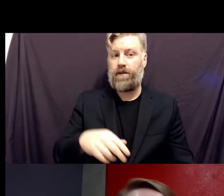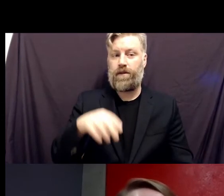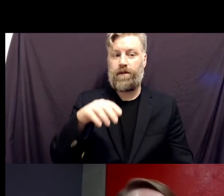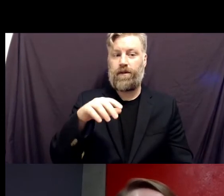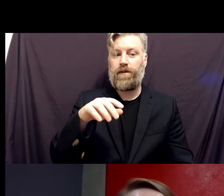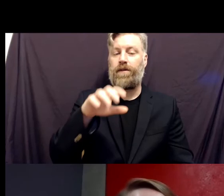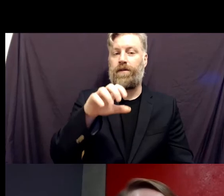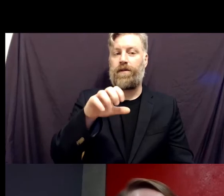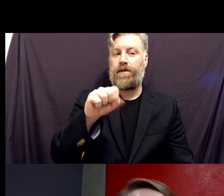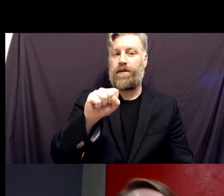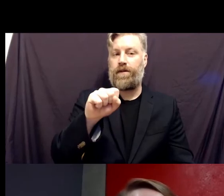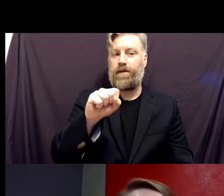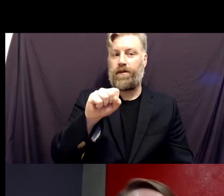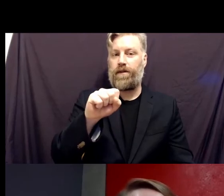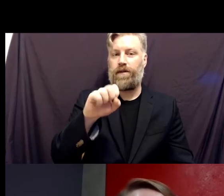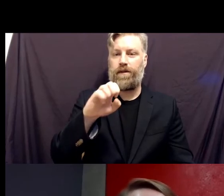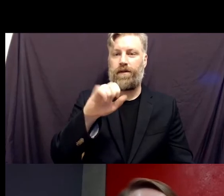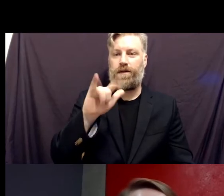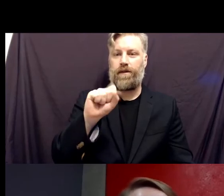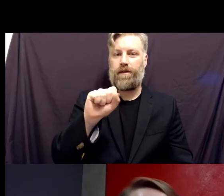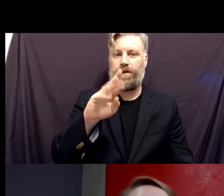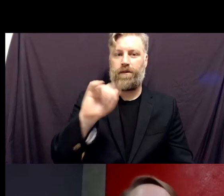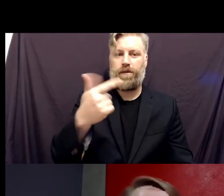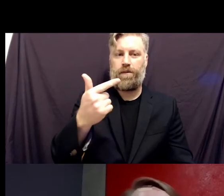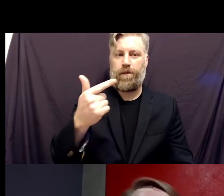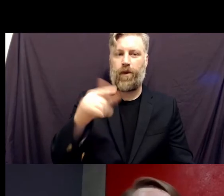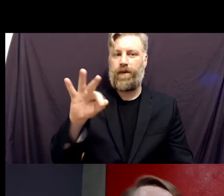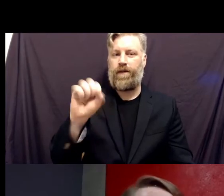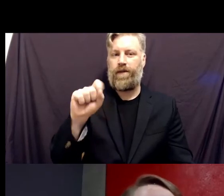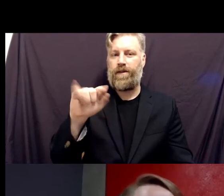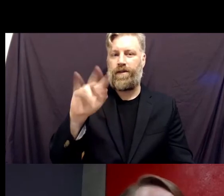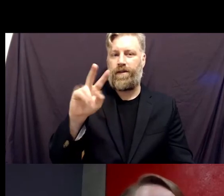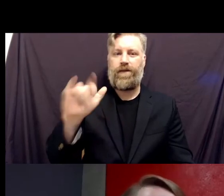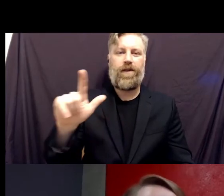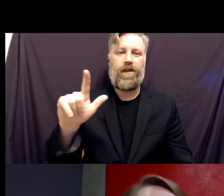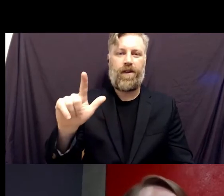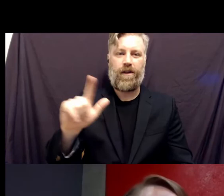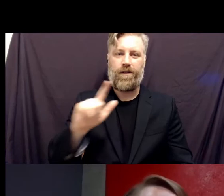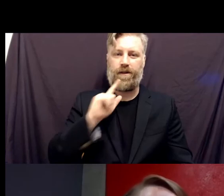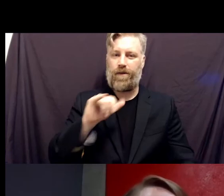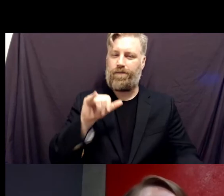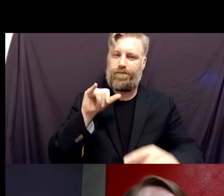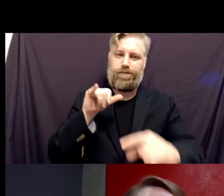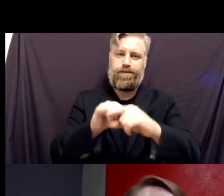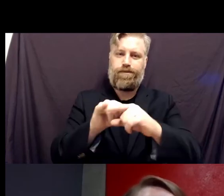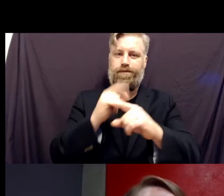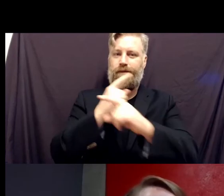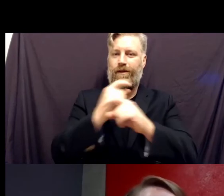called Salzburg Festivals. You know? Salzburg Festival. And this is one of the most